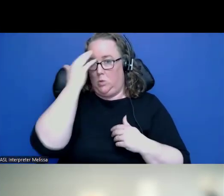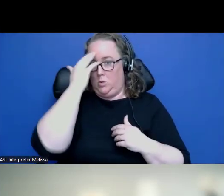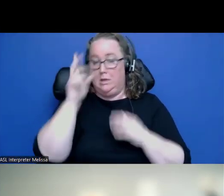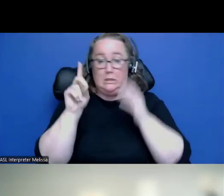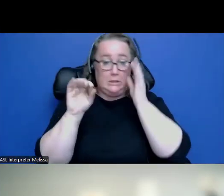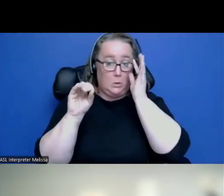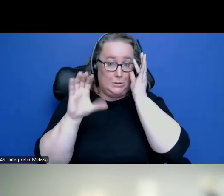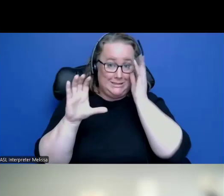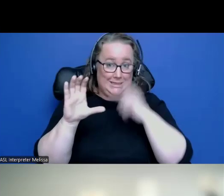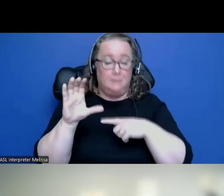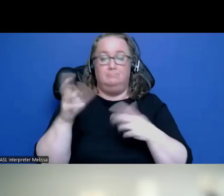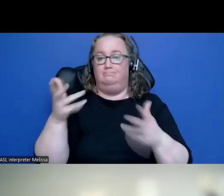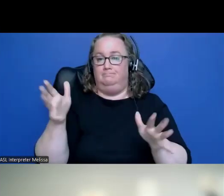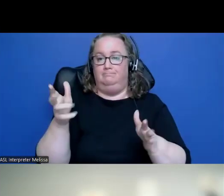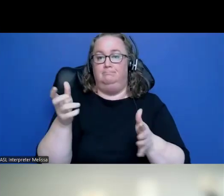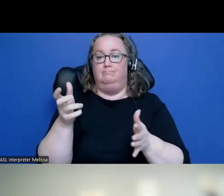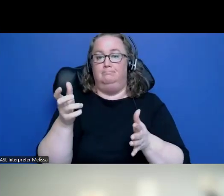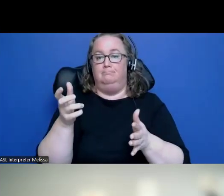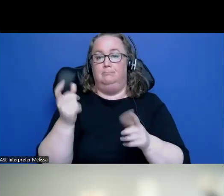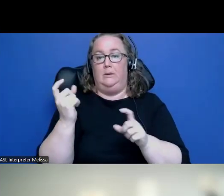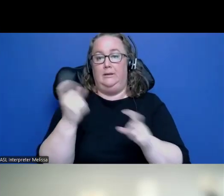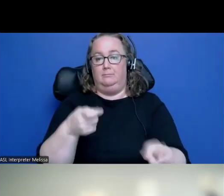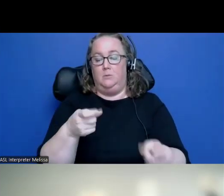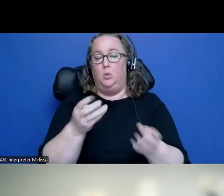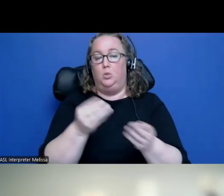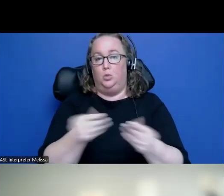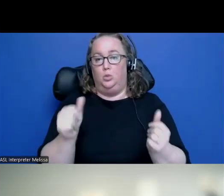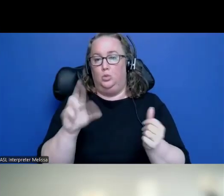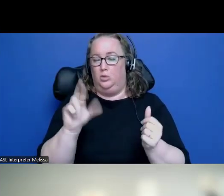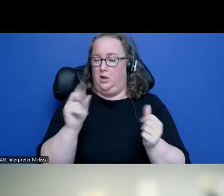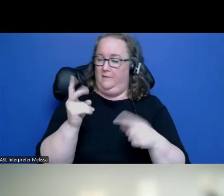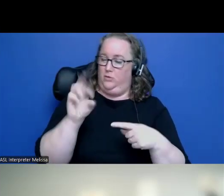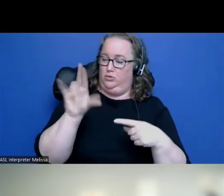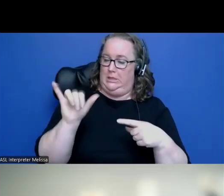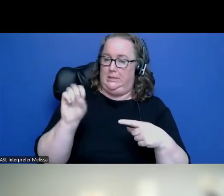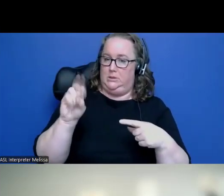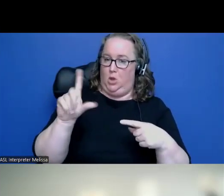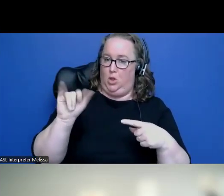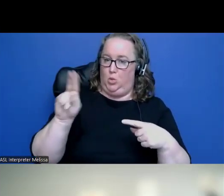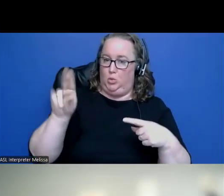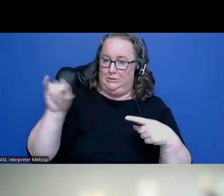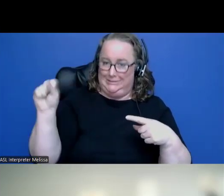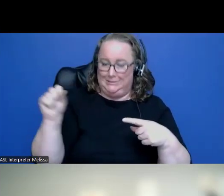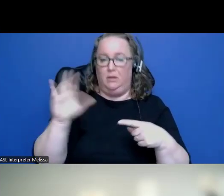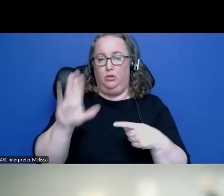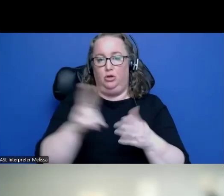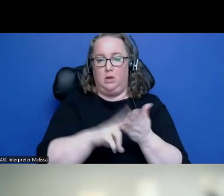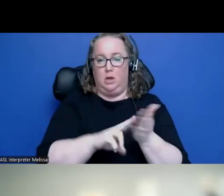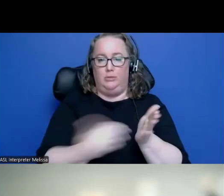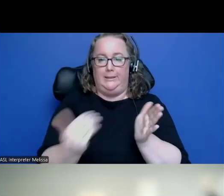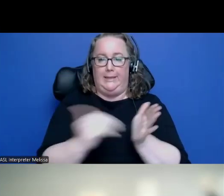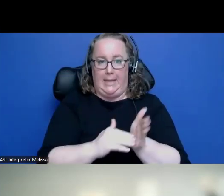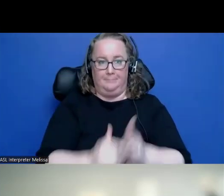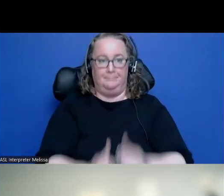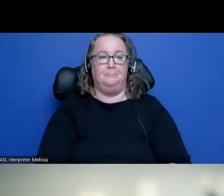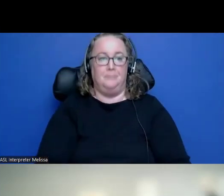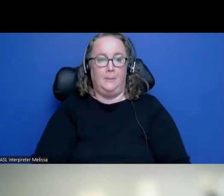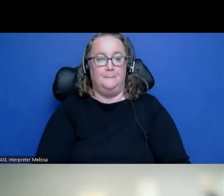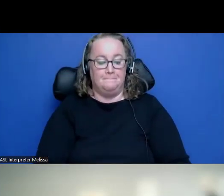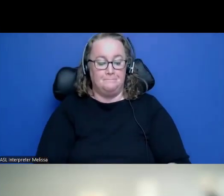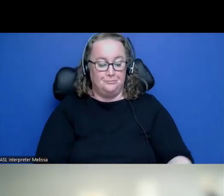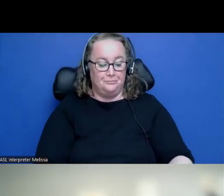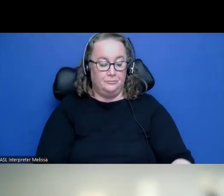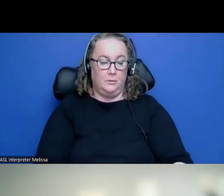has already awarded Recovery Solutions, formerly WellPath, the contract. As I